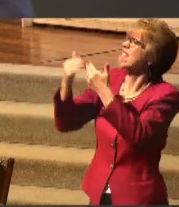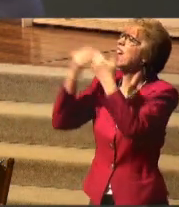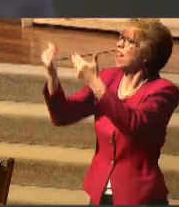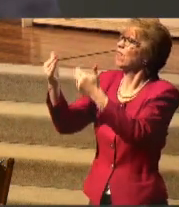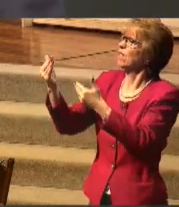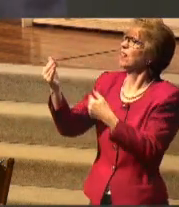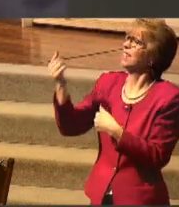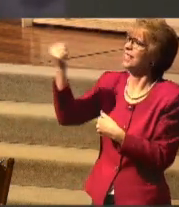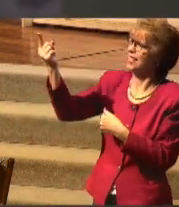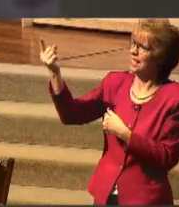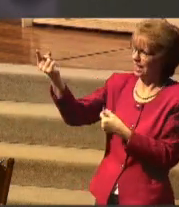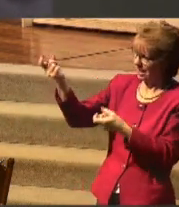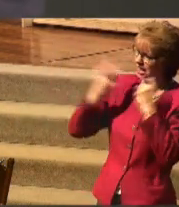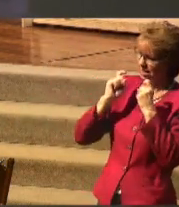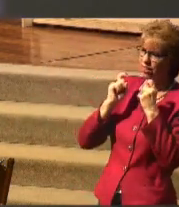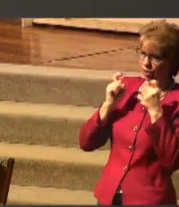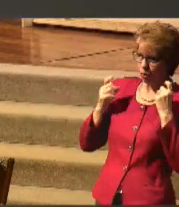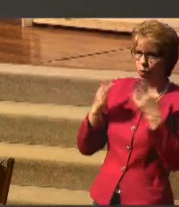back.